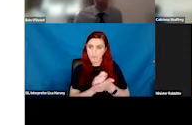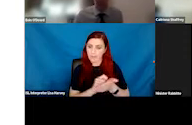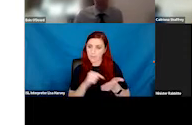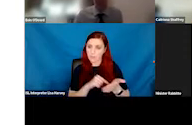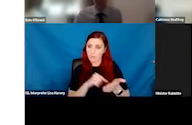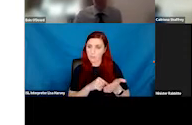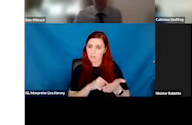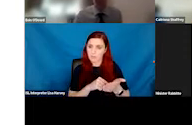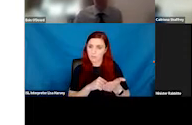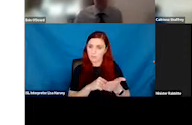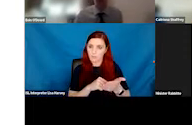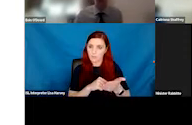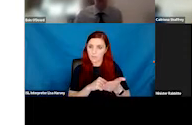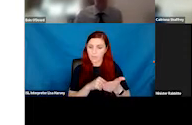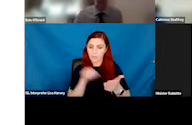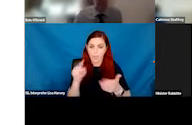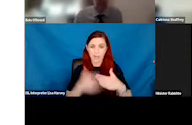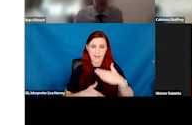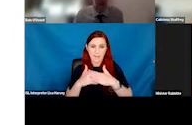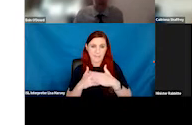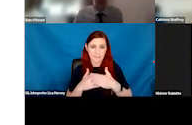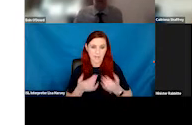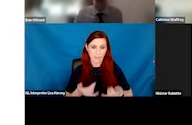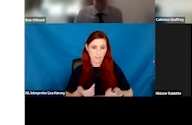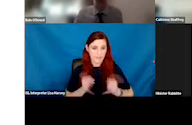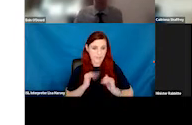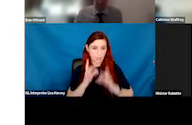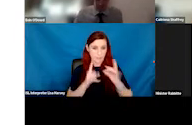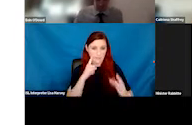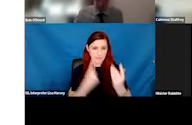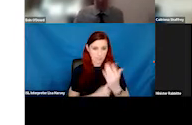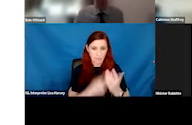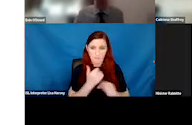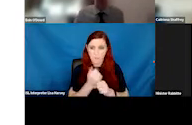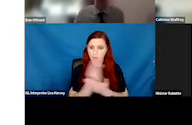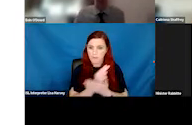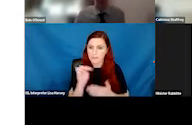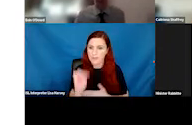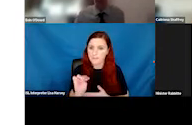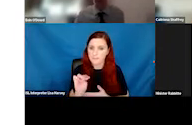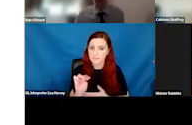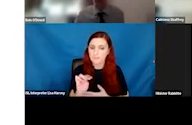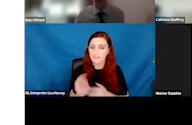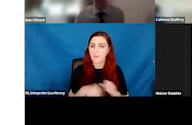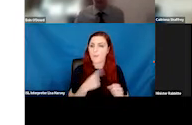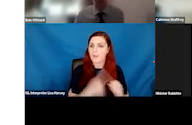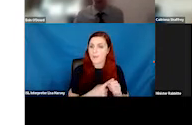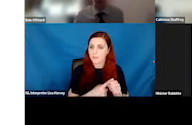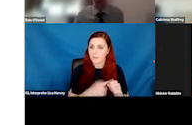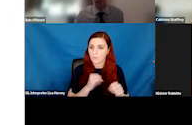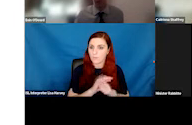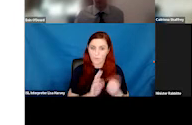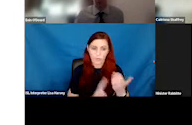it is limited in its extent in terms of making a decision in respect of Part M. So again, in the use